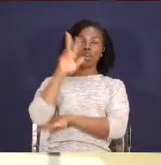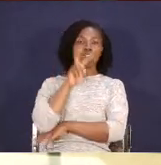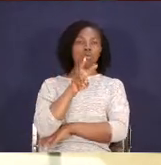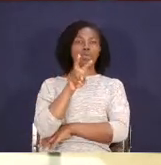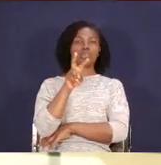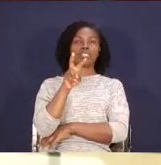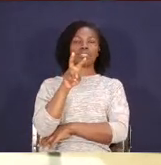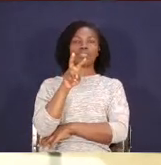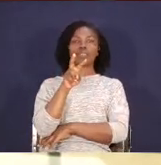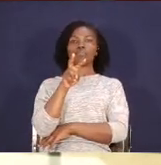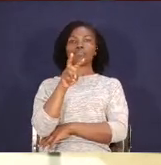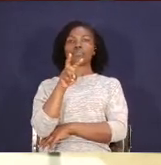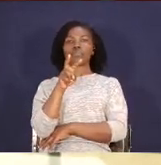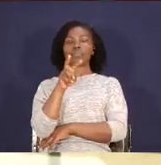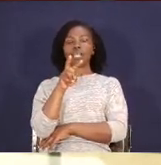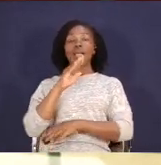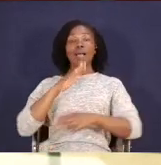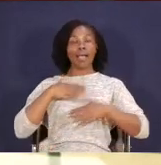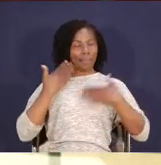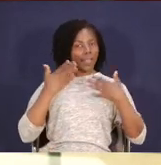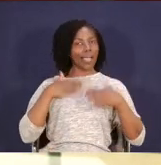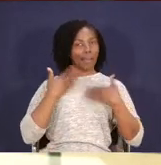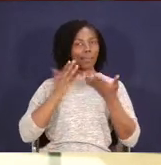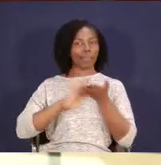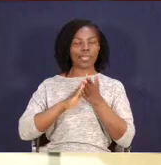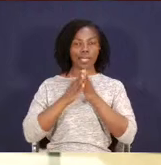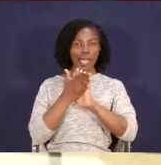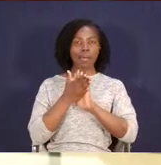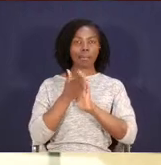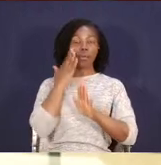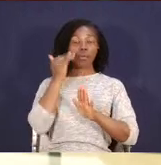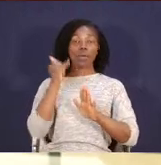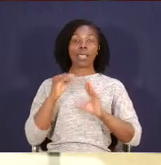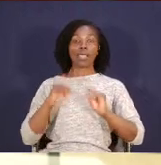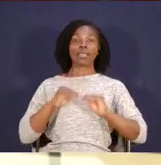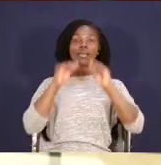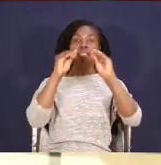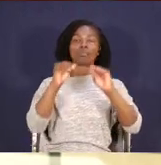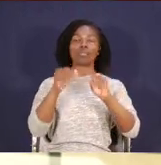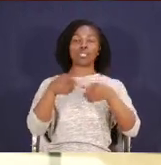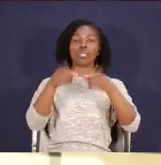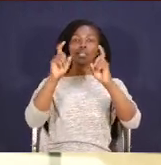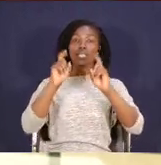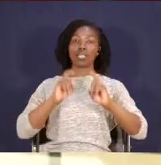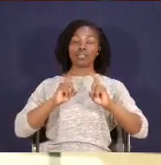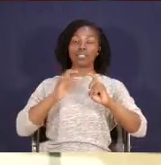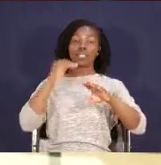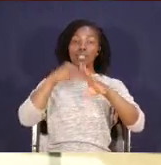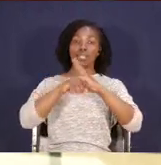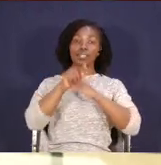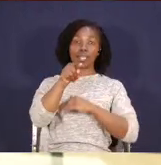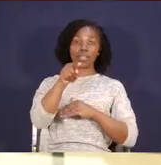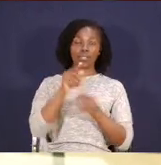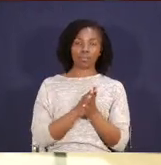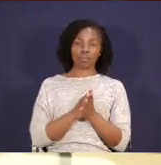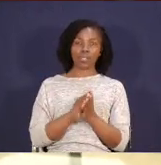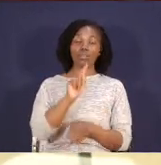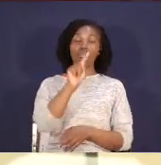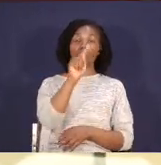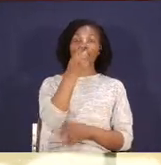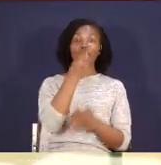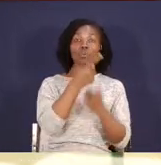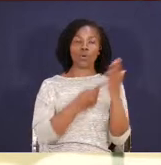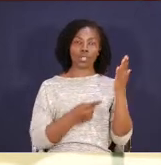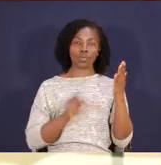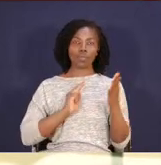you and he also invested in you. And he has put his gifts inside you. So the first thing is we